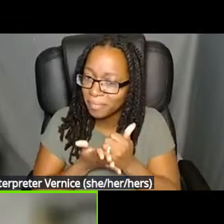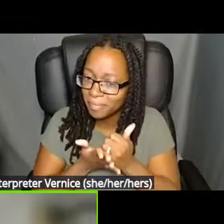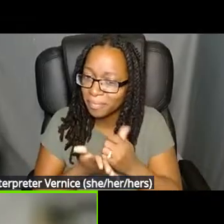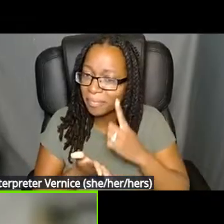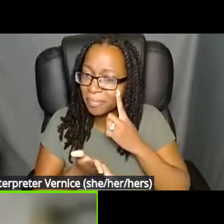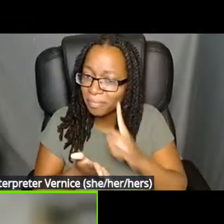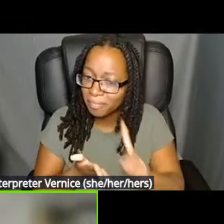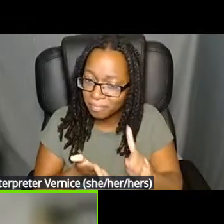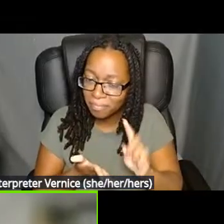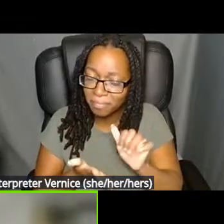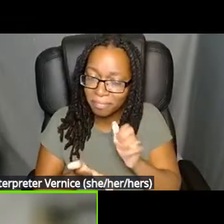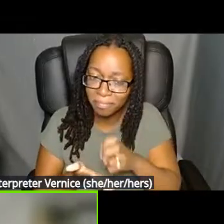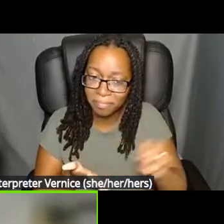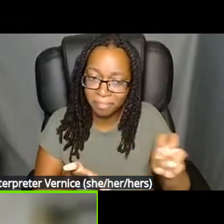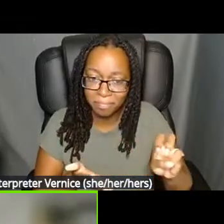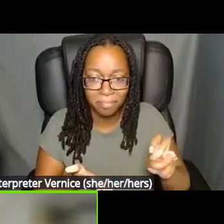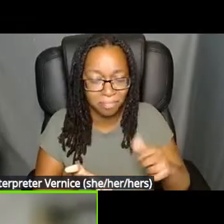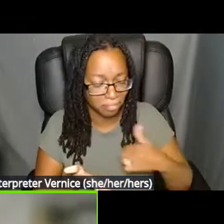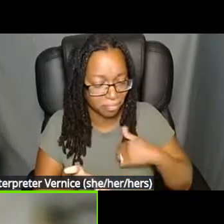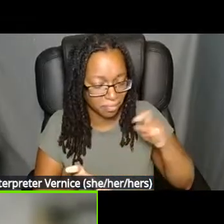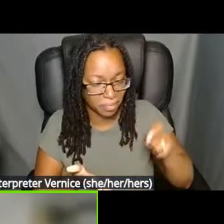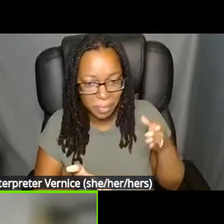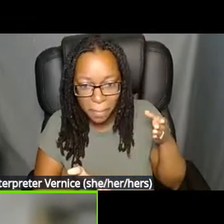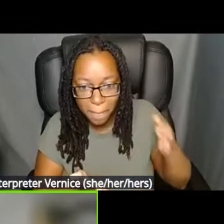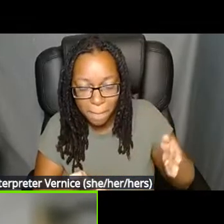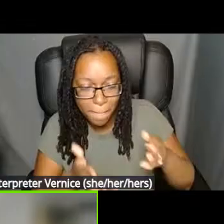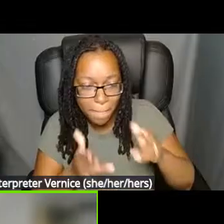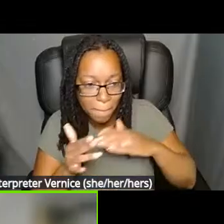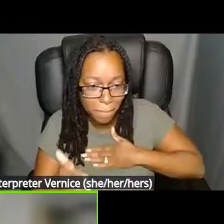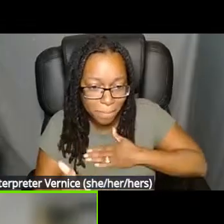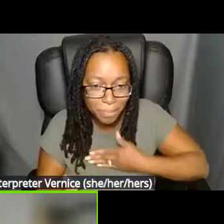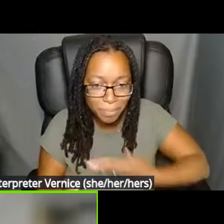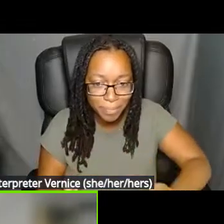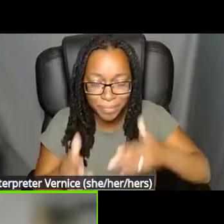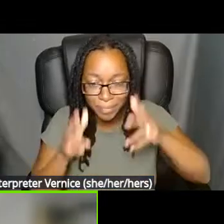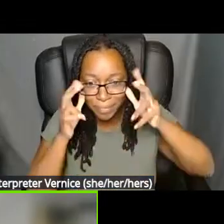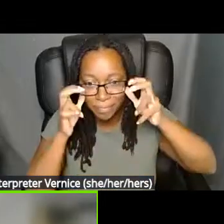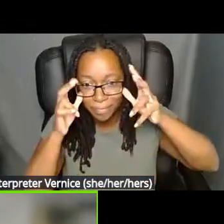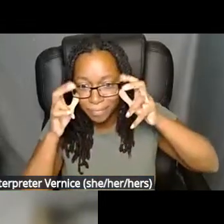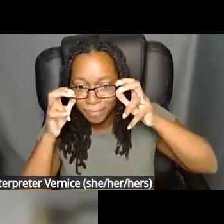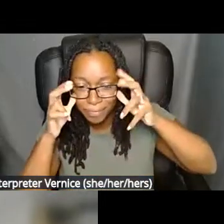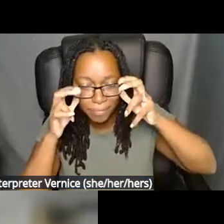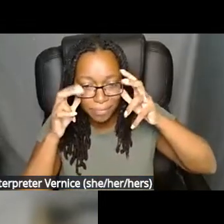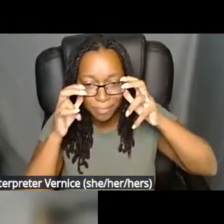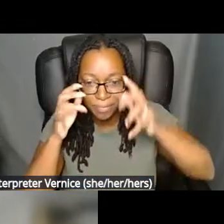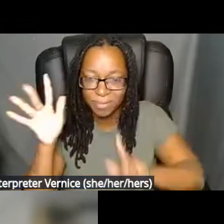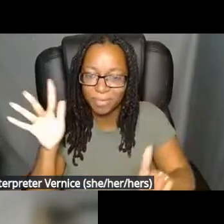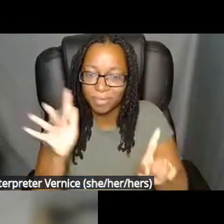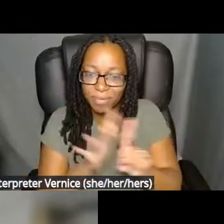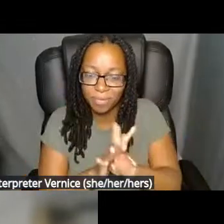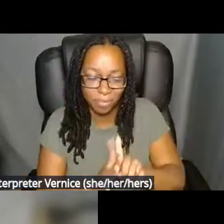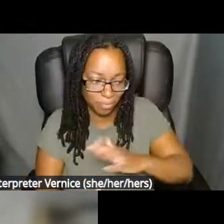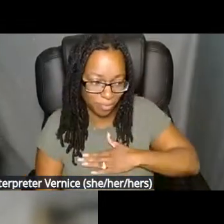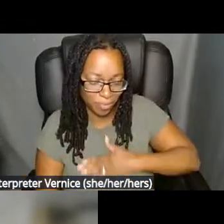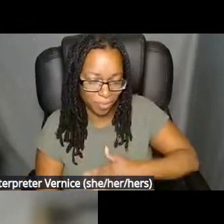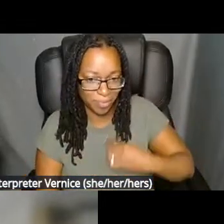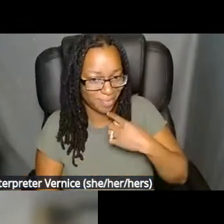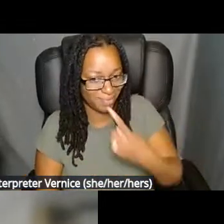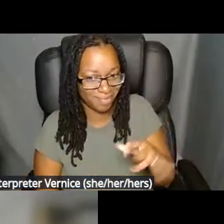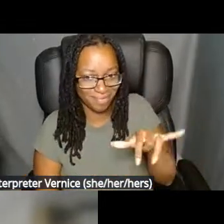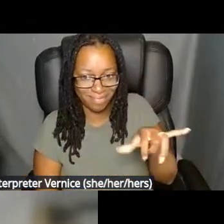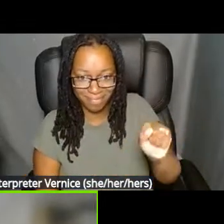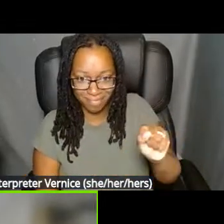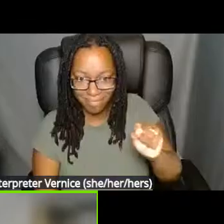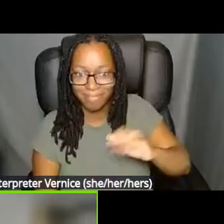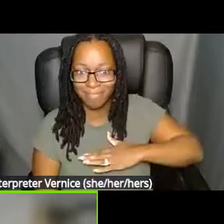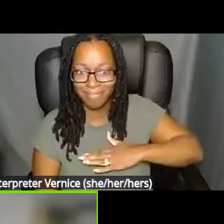show up to things, saying yes, which sounds so like Cliche, Like, but yeah, cliche. It's so cliche to